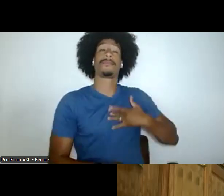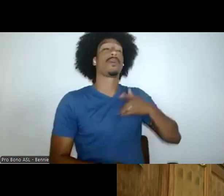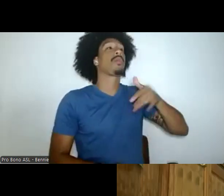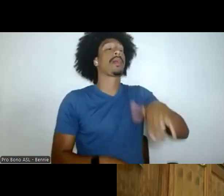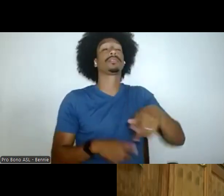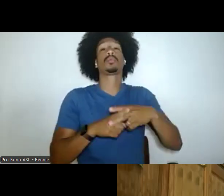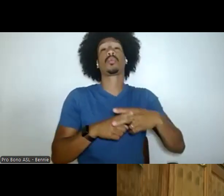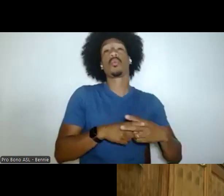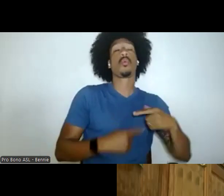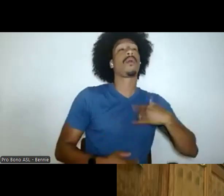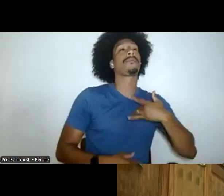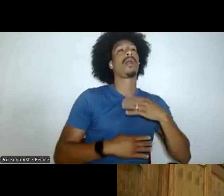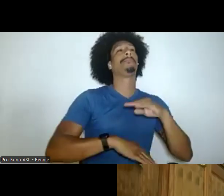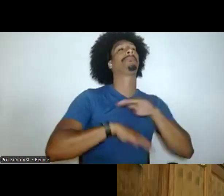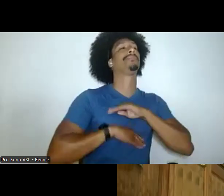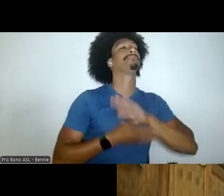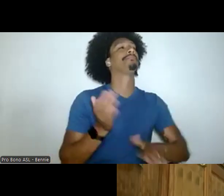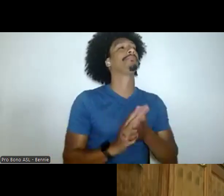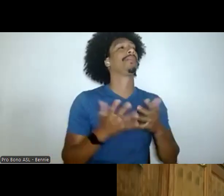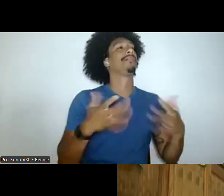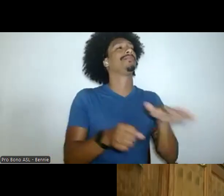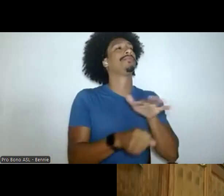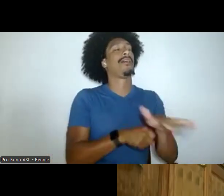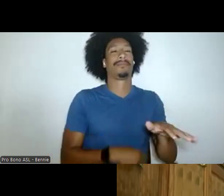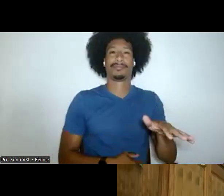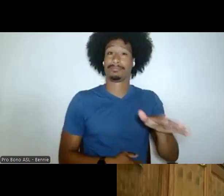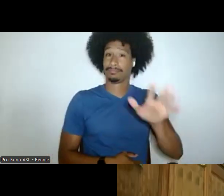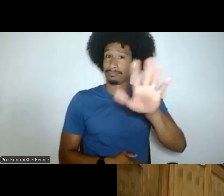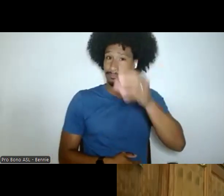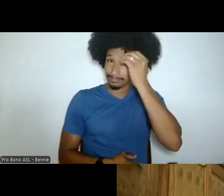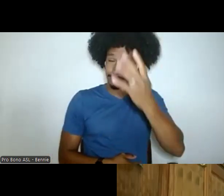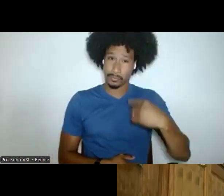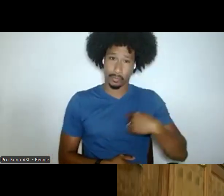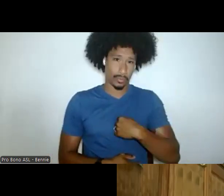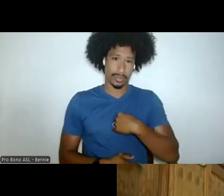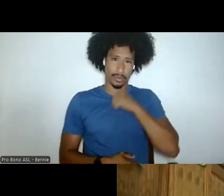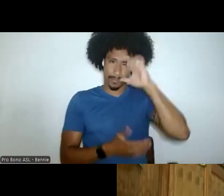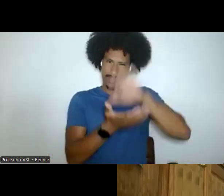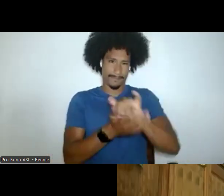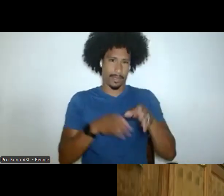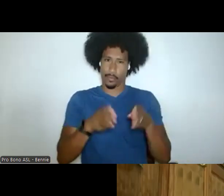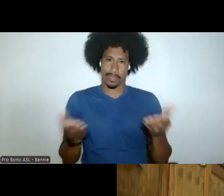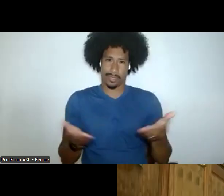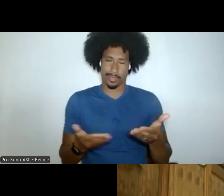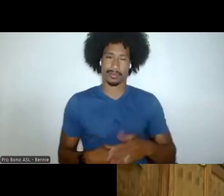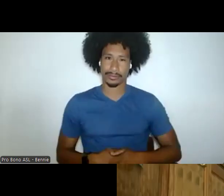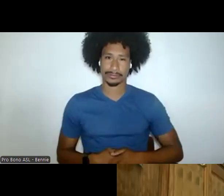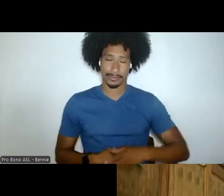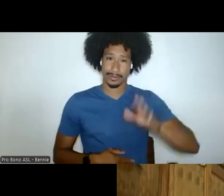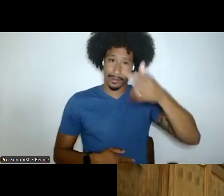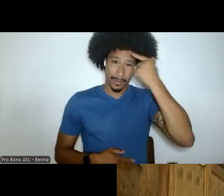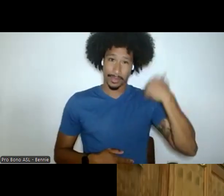don't believe that here, but we can easily forget that because we are in a digital